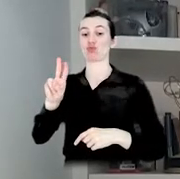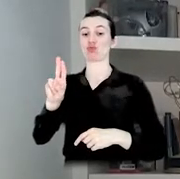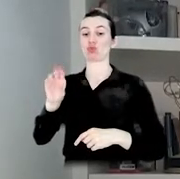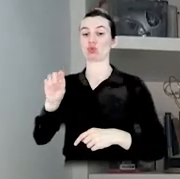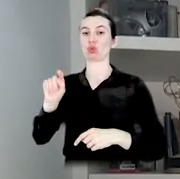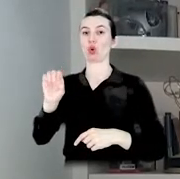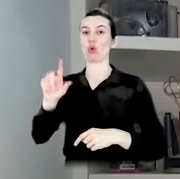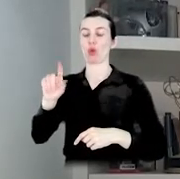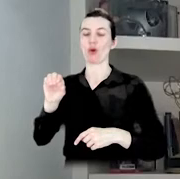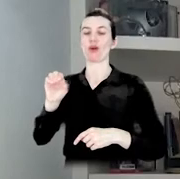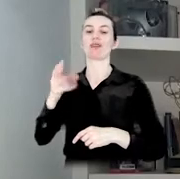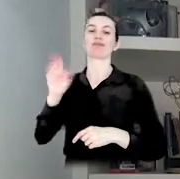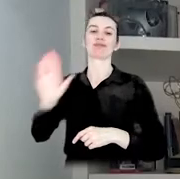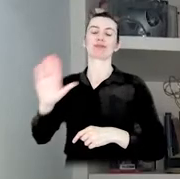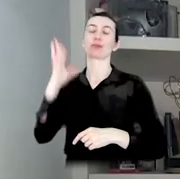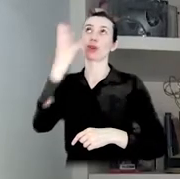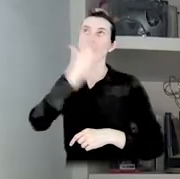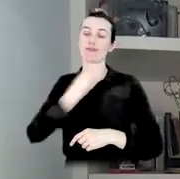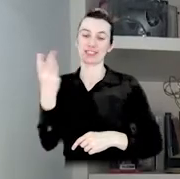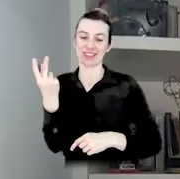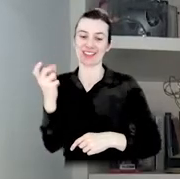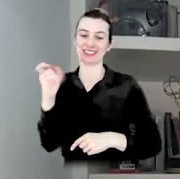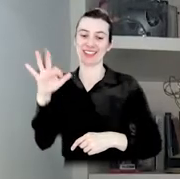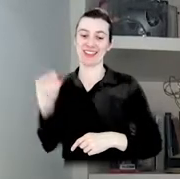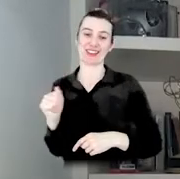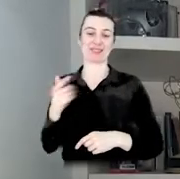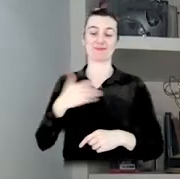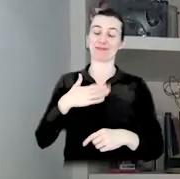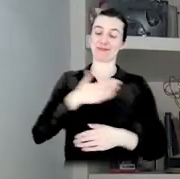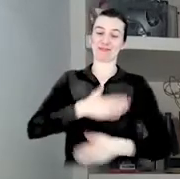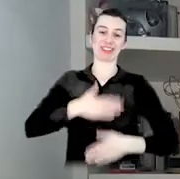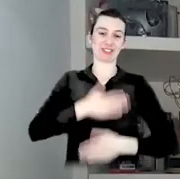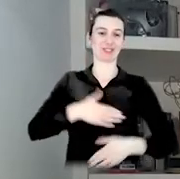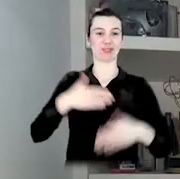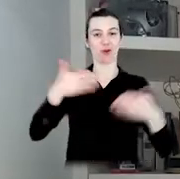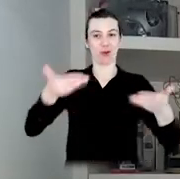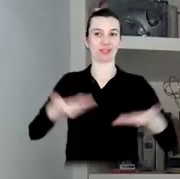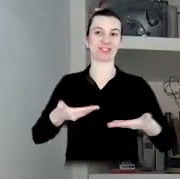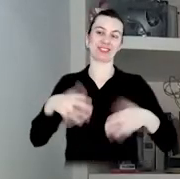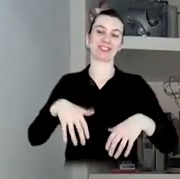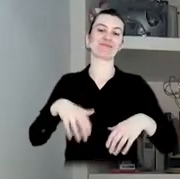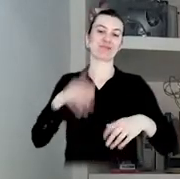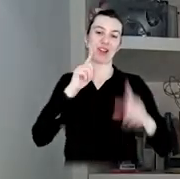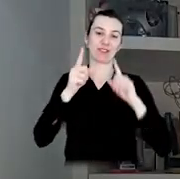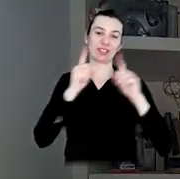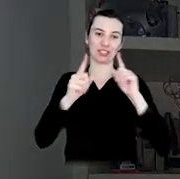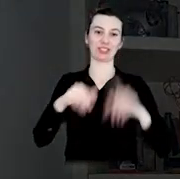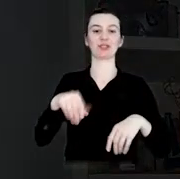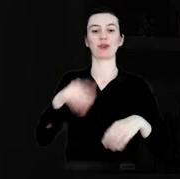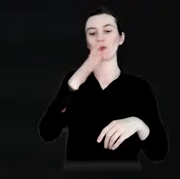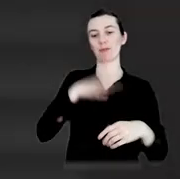humble pleasure to host Women in Conversation, Joy of Pets. Thank you. Thank you, Amy.